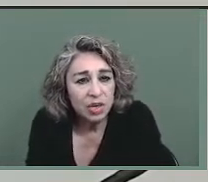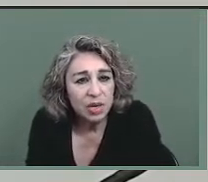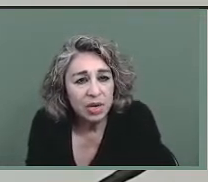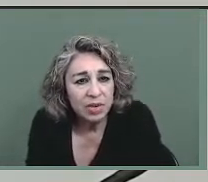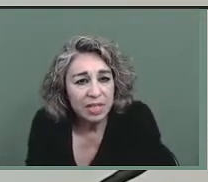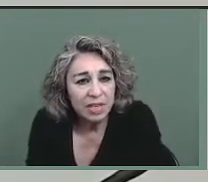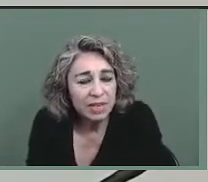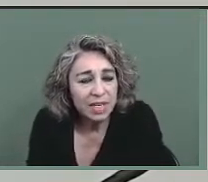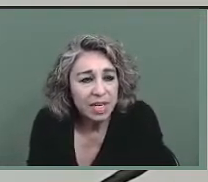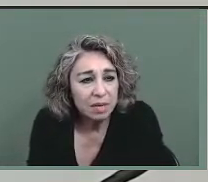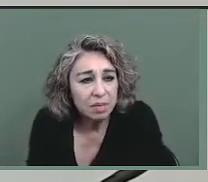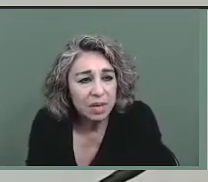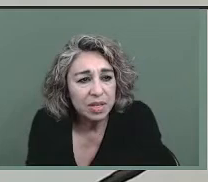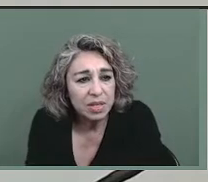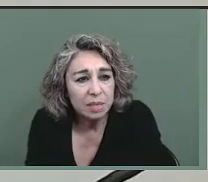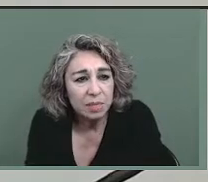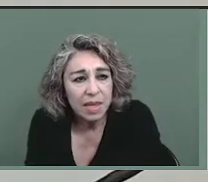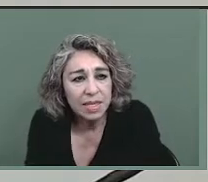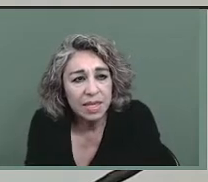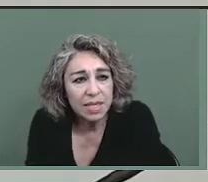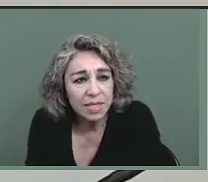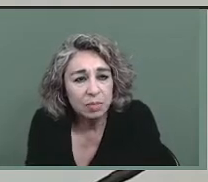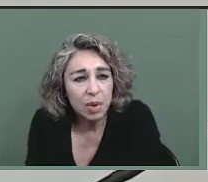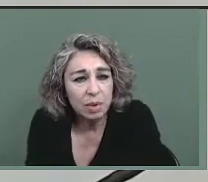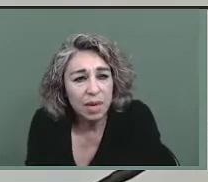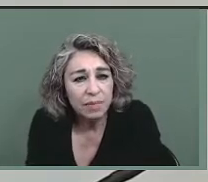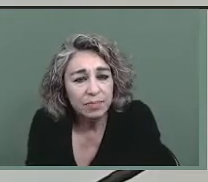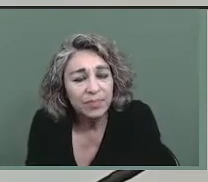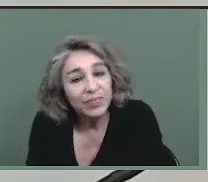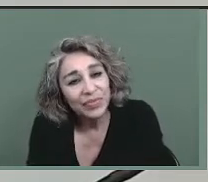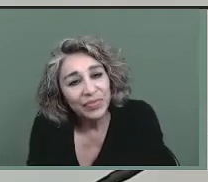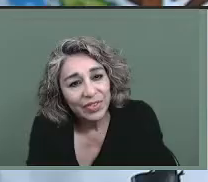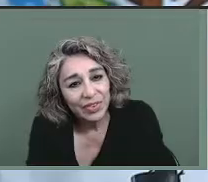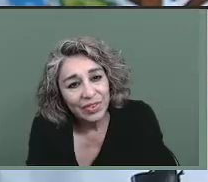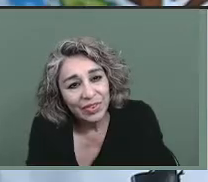the 217 municipalities in Puebla,